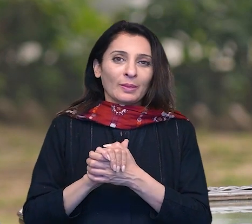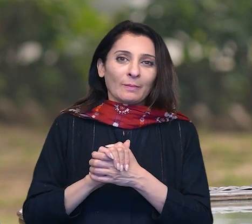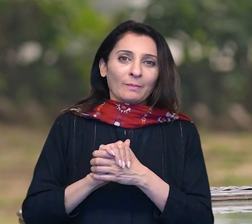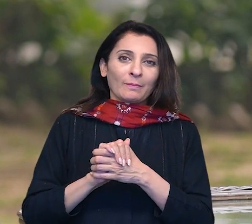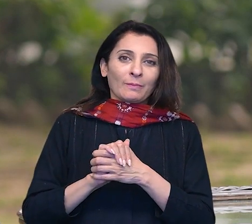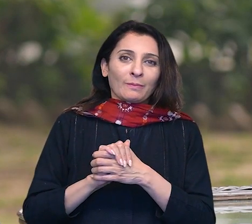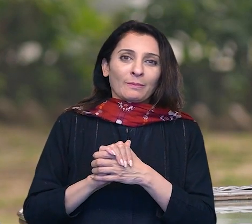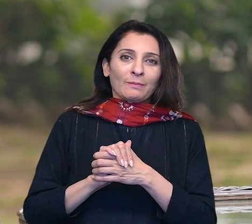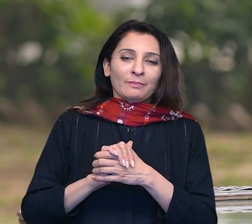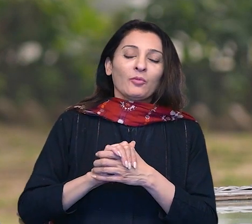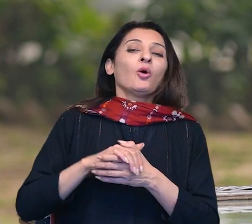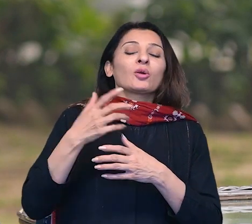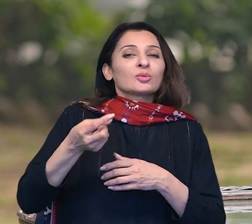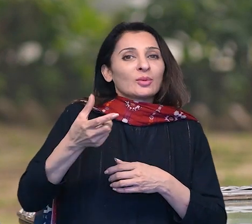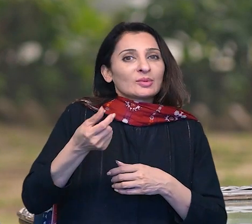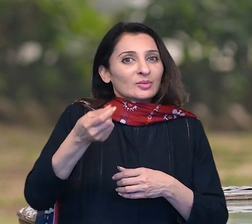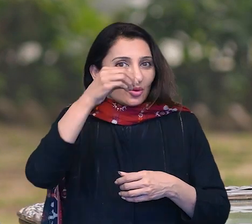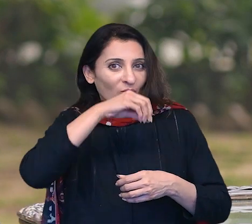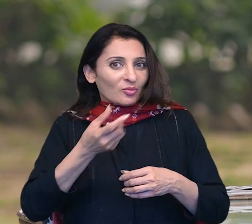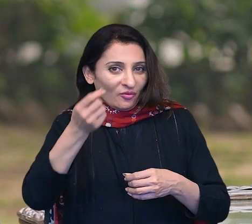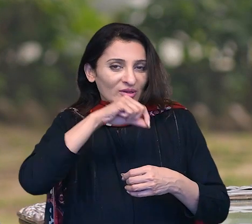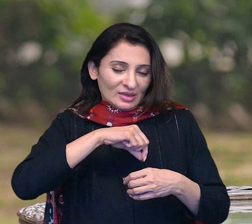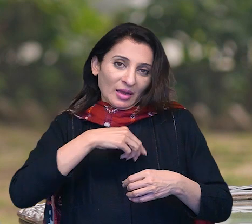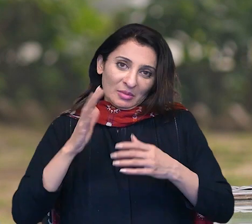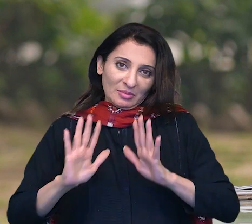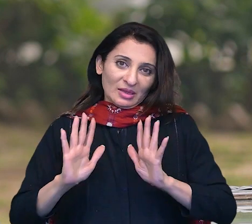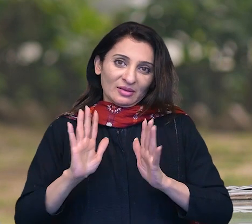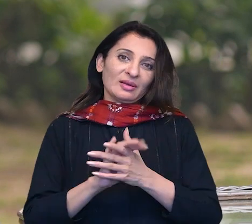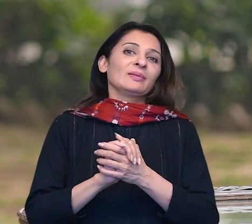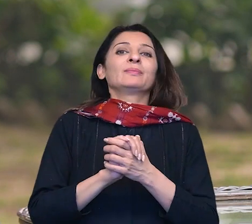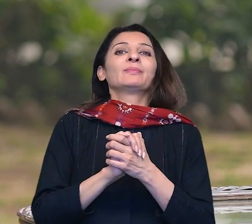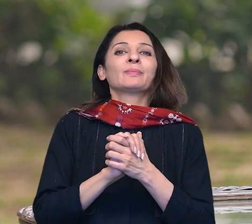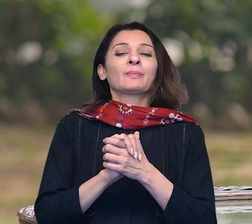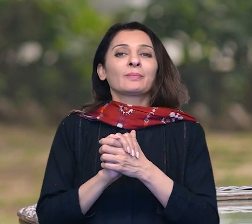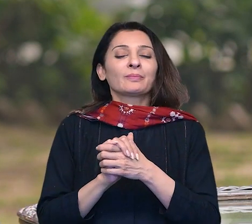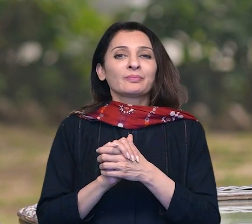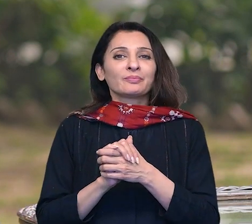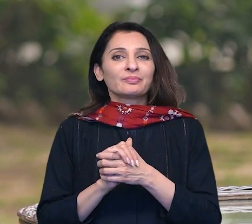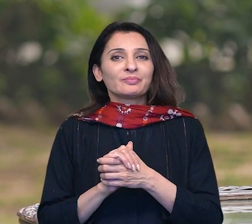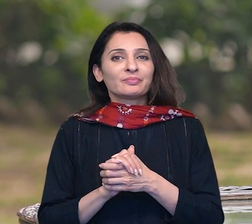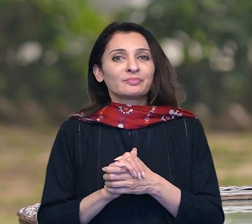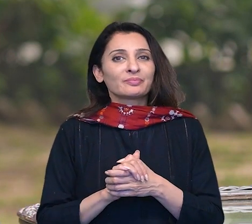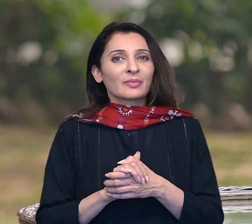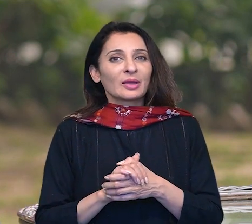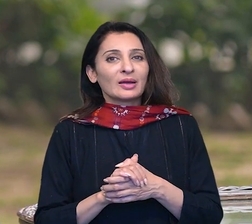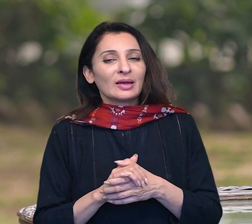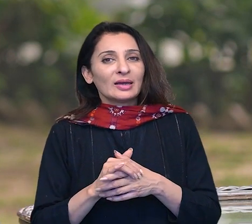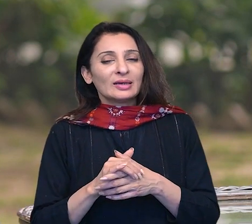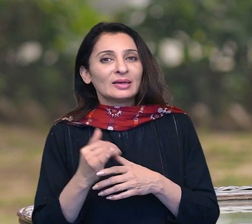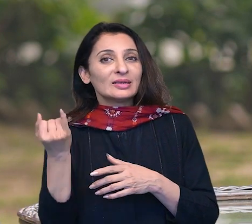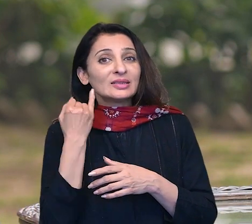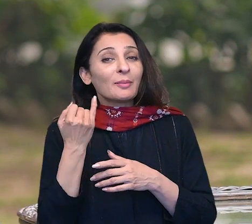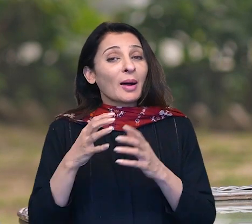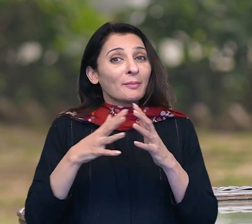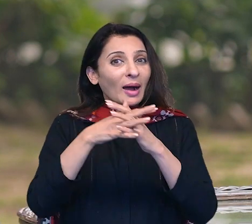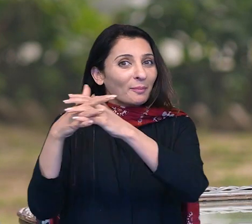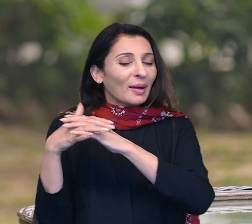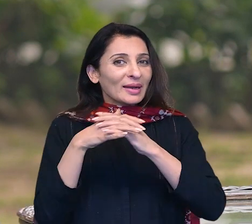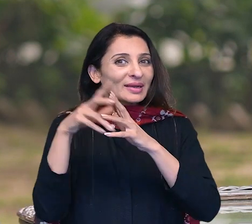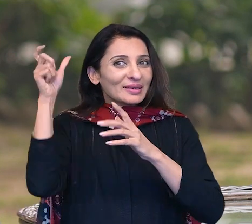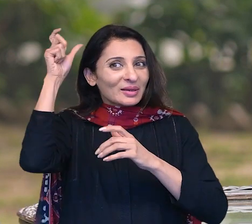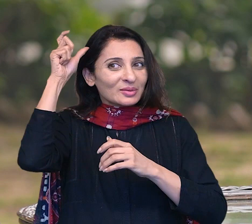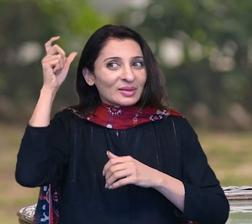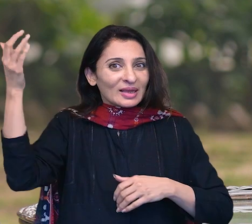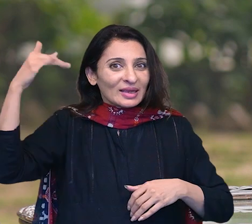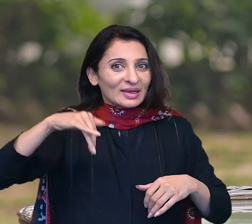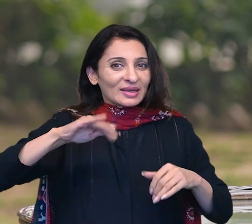Now we had cross animals, so our average was like 9-10 liters per day, and